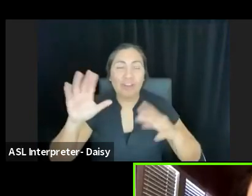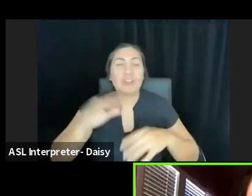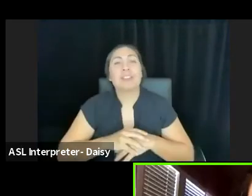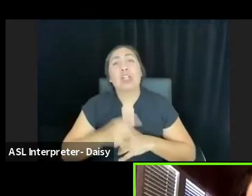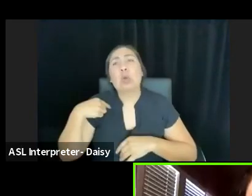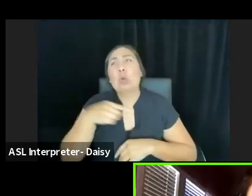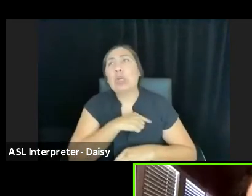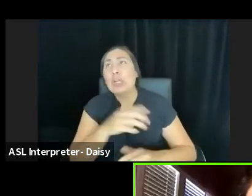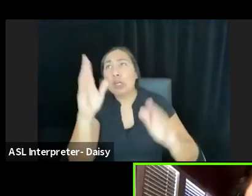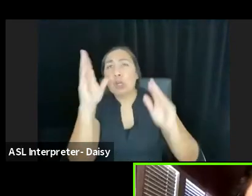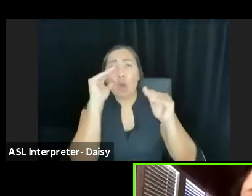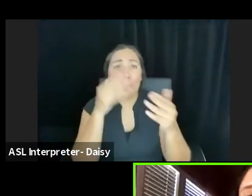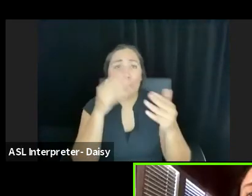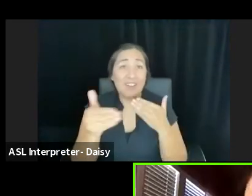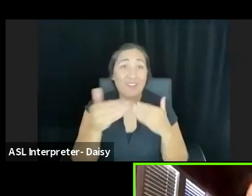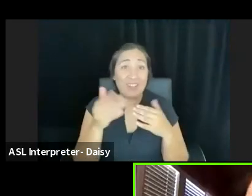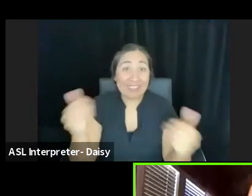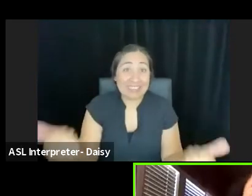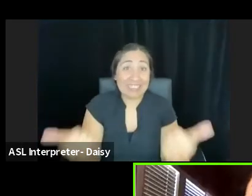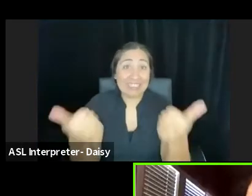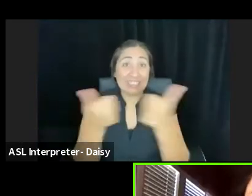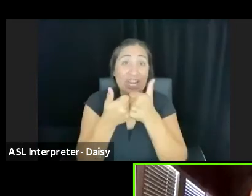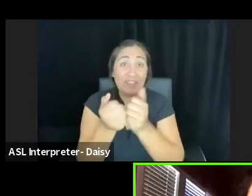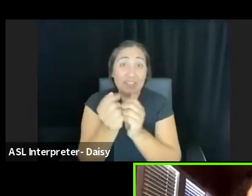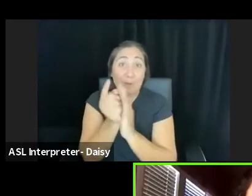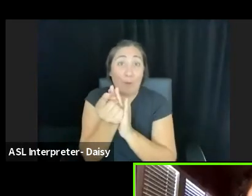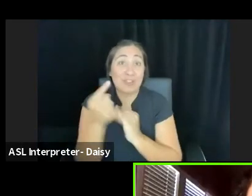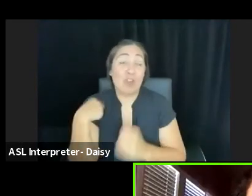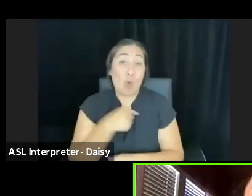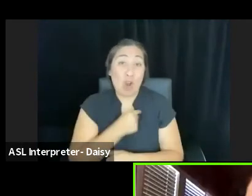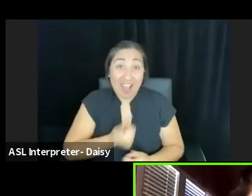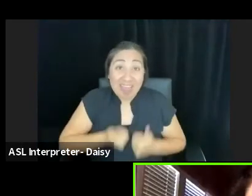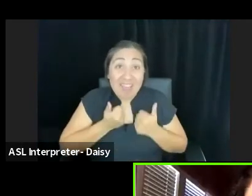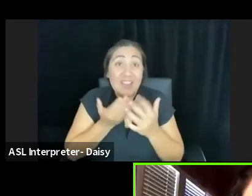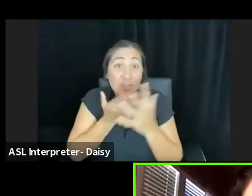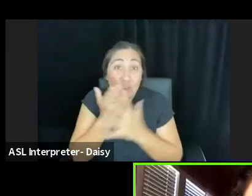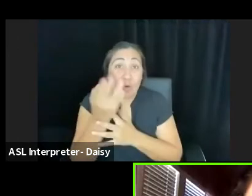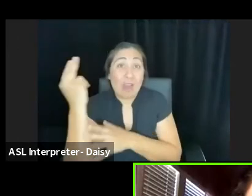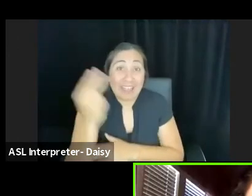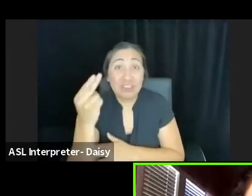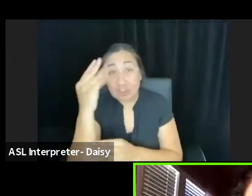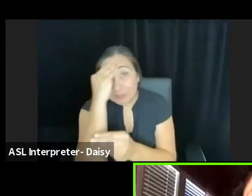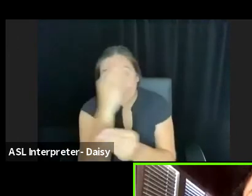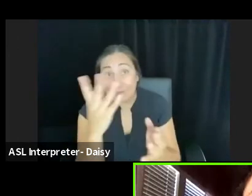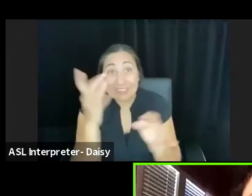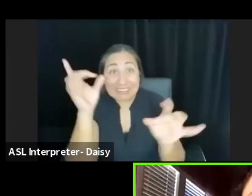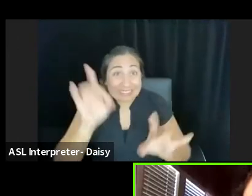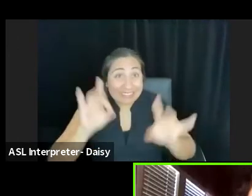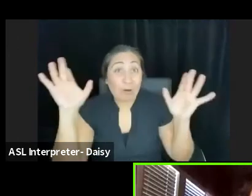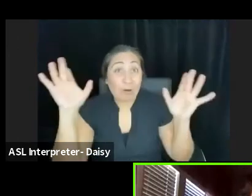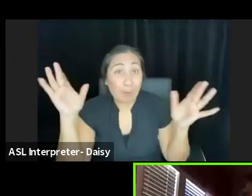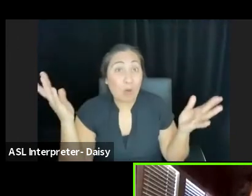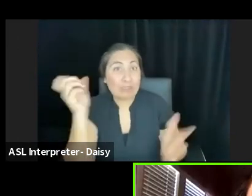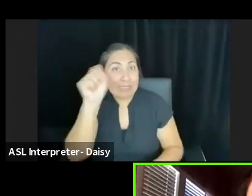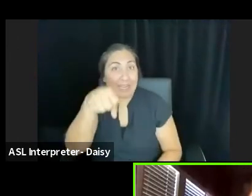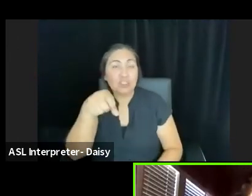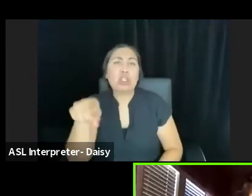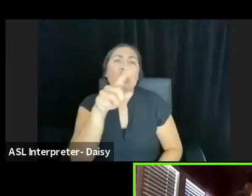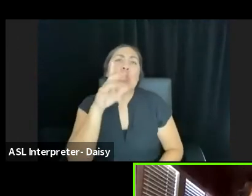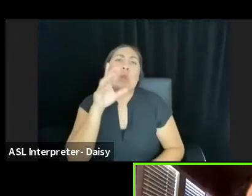most challenging of times, because we're living through history, folks, and it's terrible, you'll choose abundance.